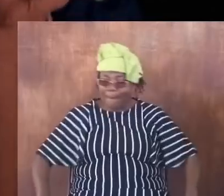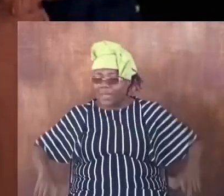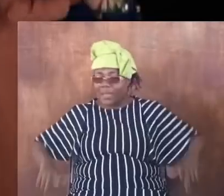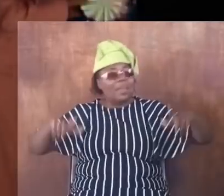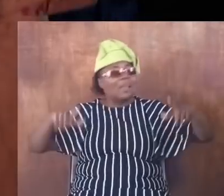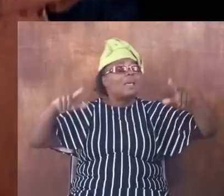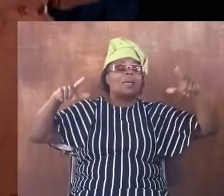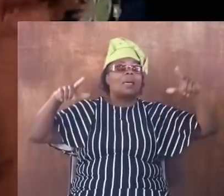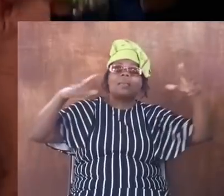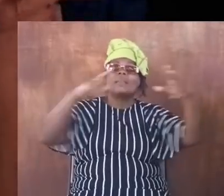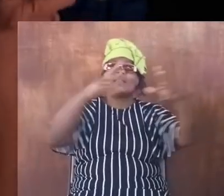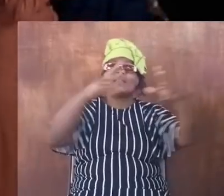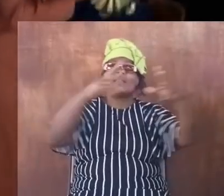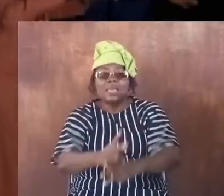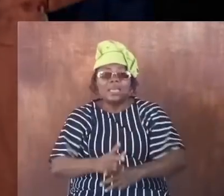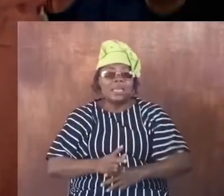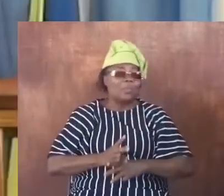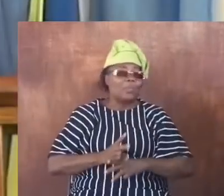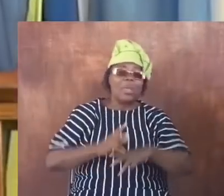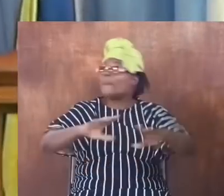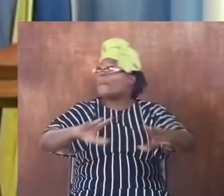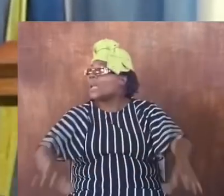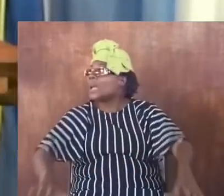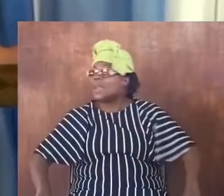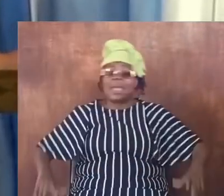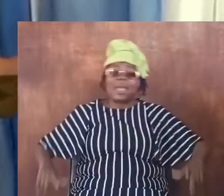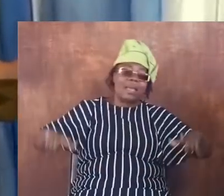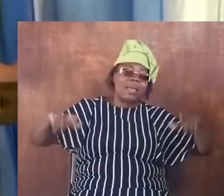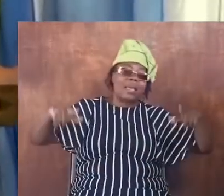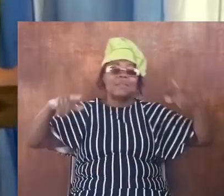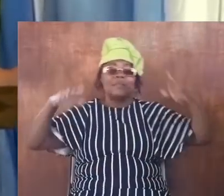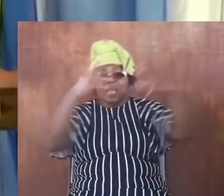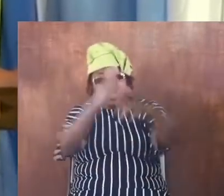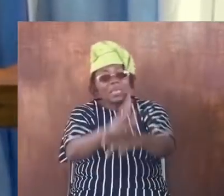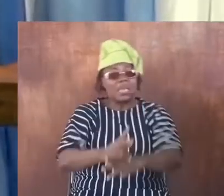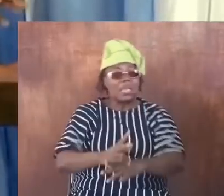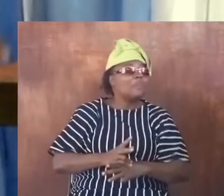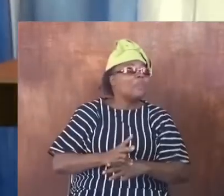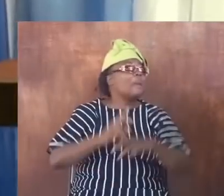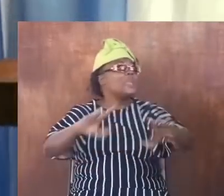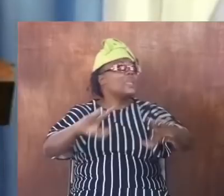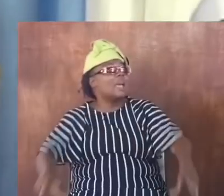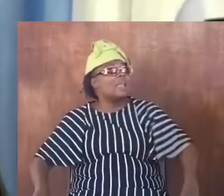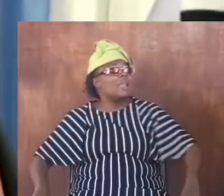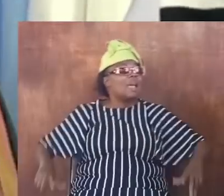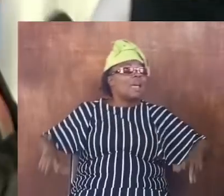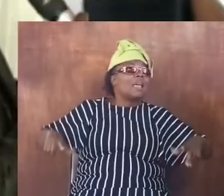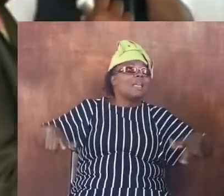Keep it. Yes, it's keeping.